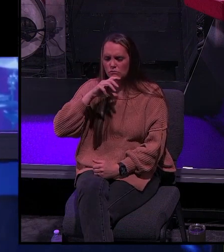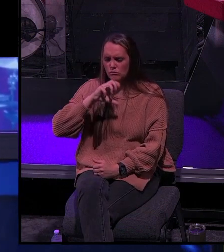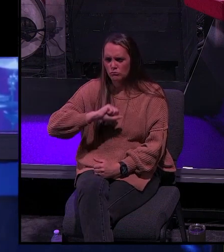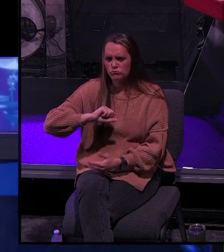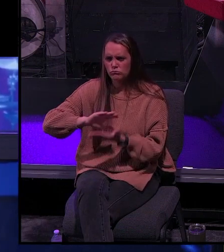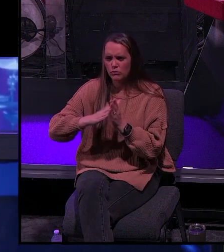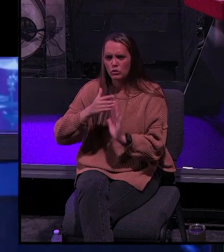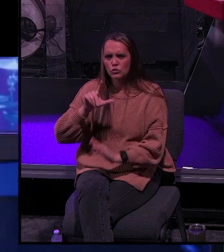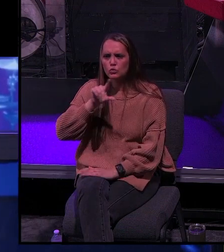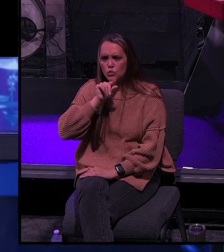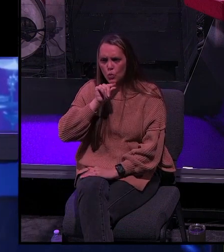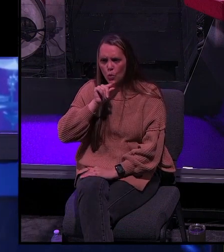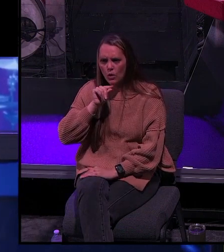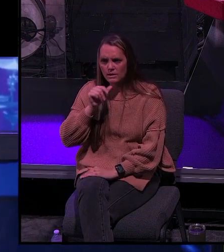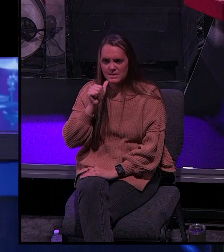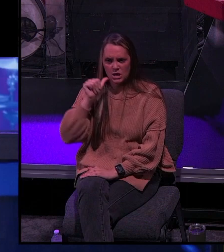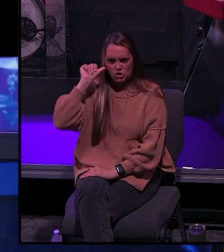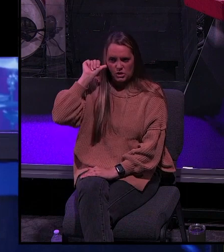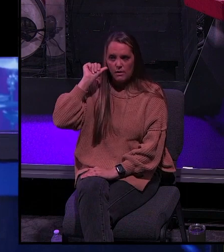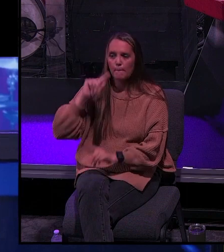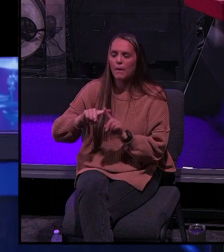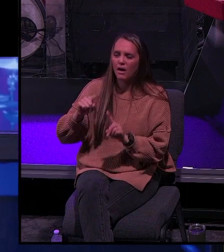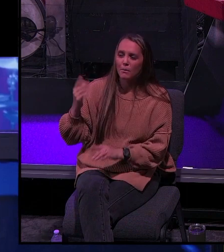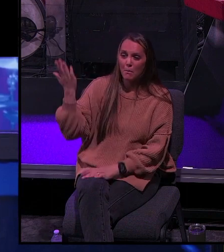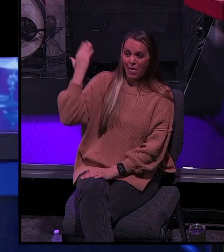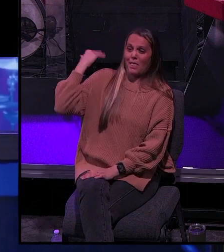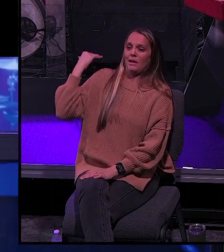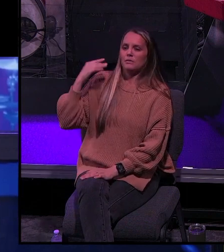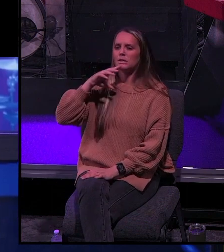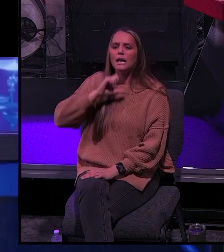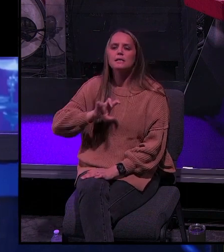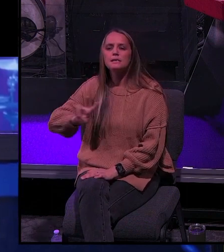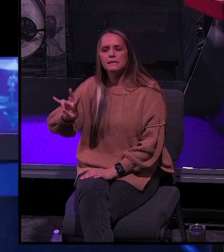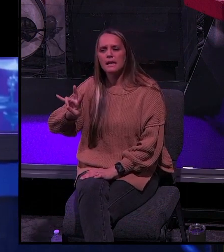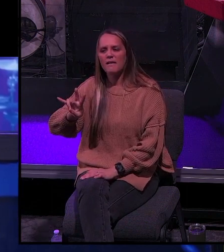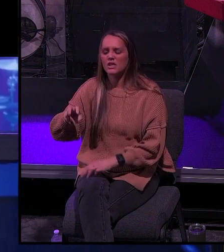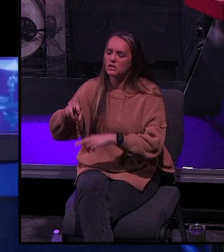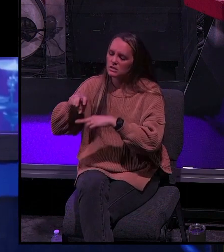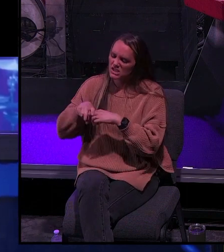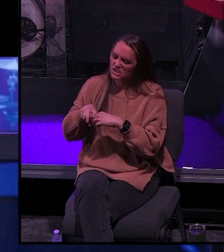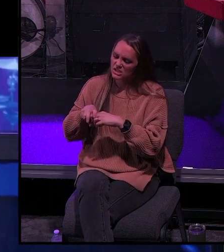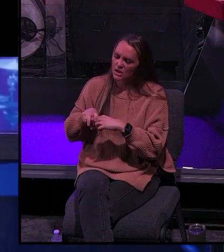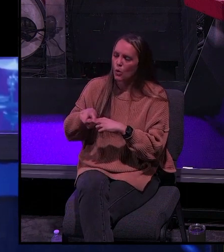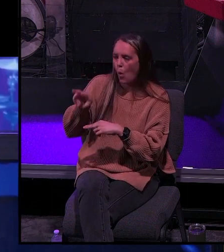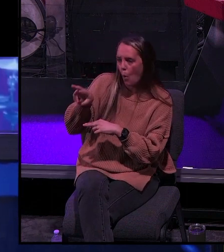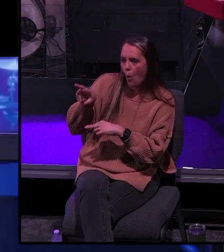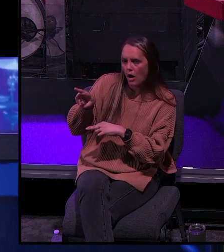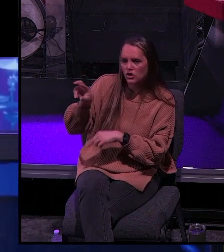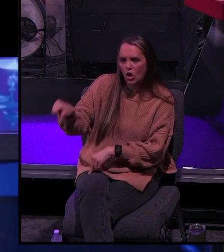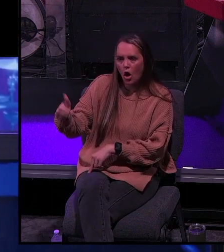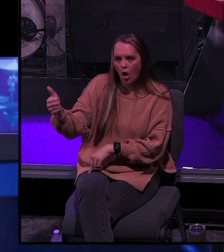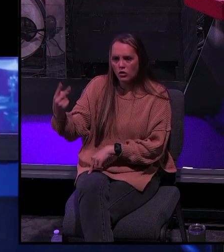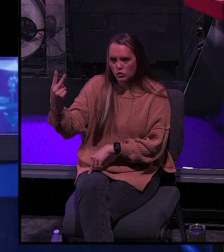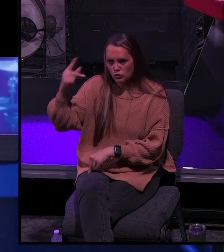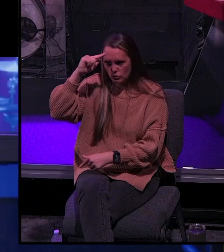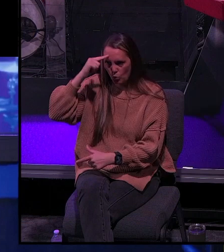probably about 7 years old. He's sitting on the bank waiting his turn while I'm trying to deal with his other two brothers. And all of a sudden, I hear his voice behind